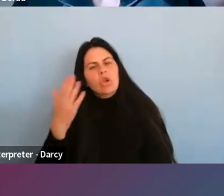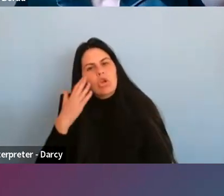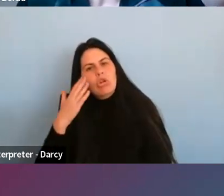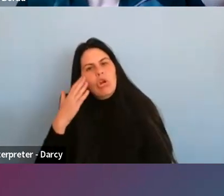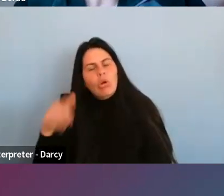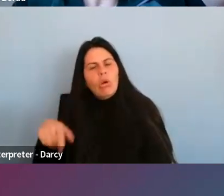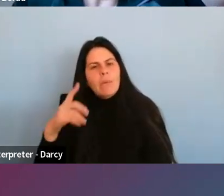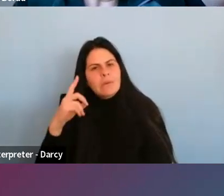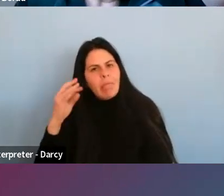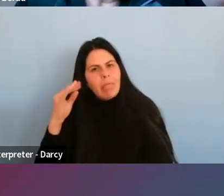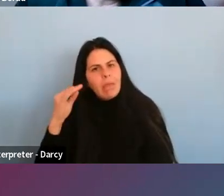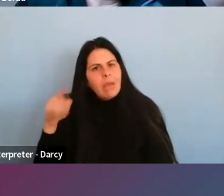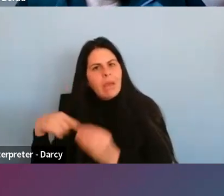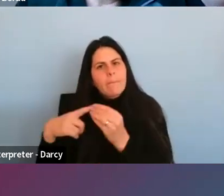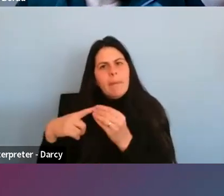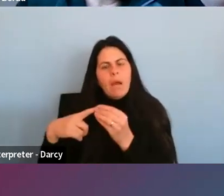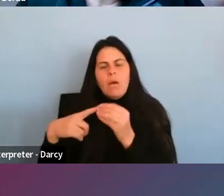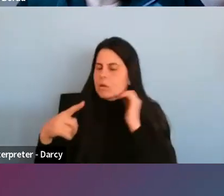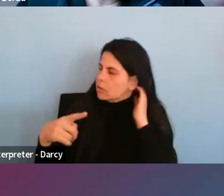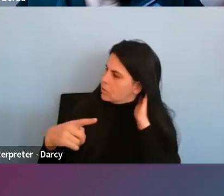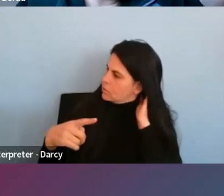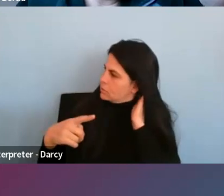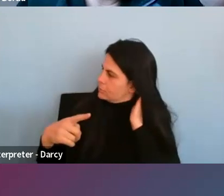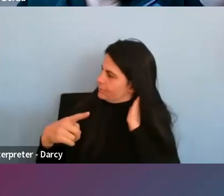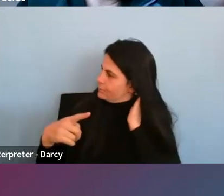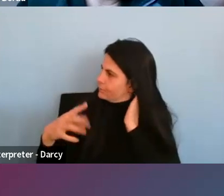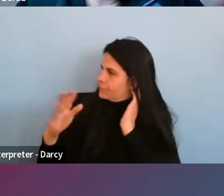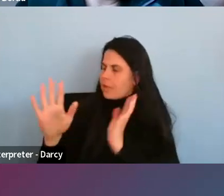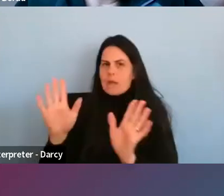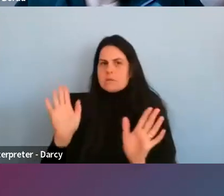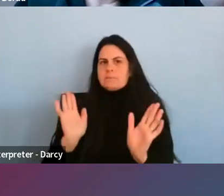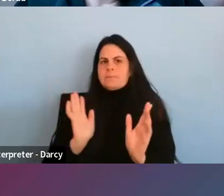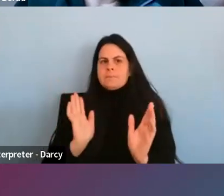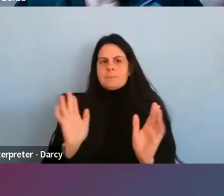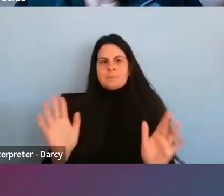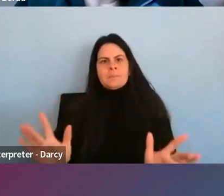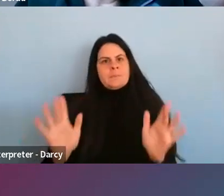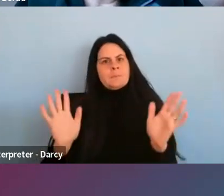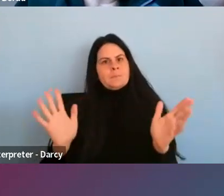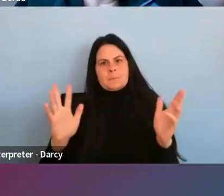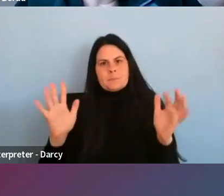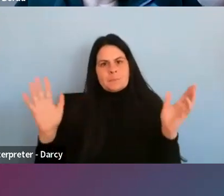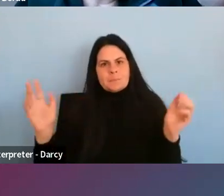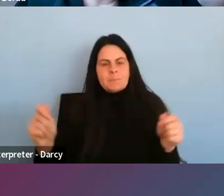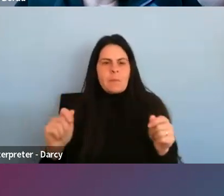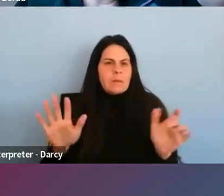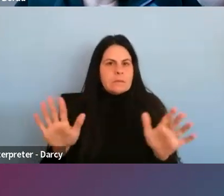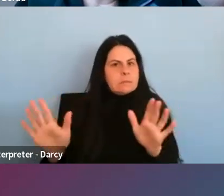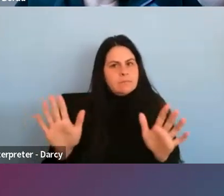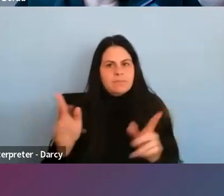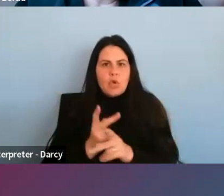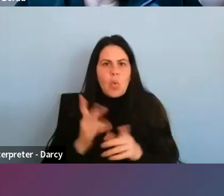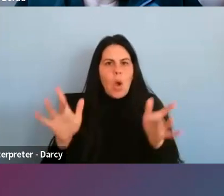I was thinking about, you know, just the nuance of story. I was in development on